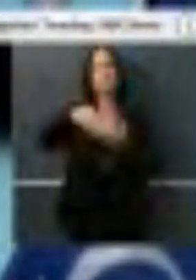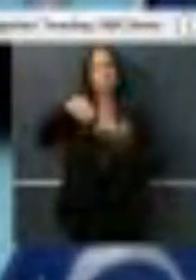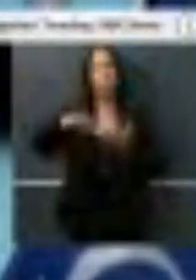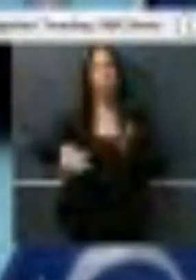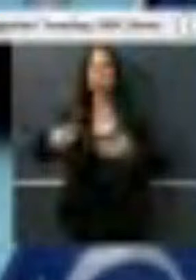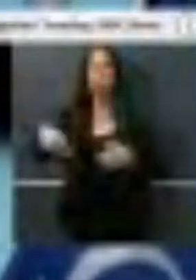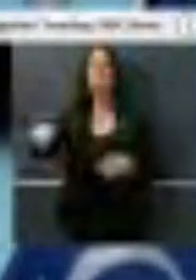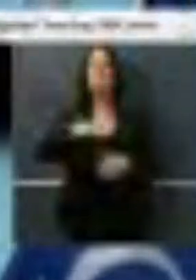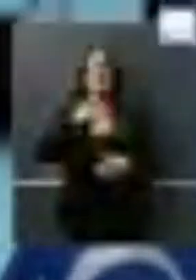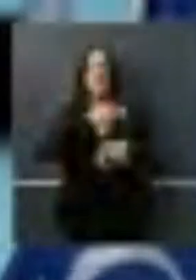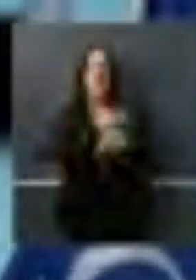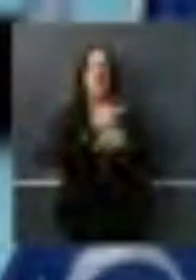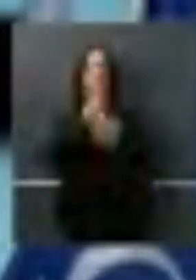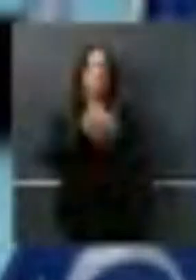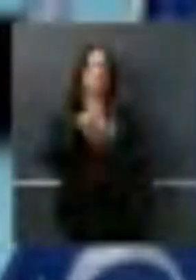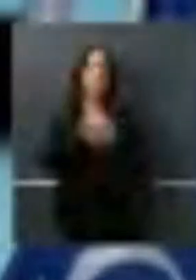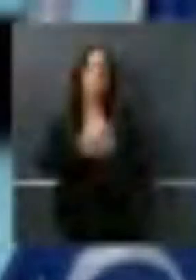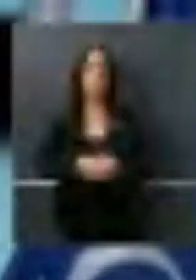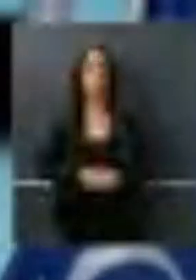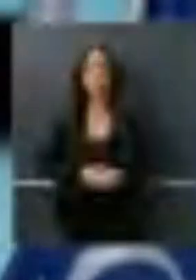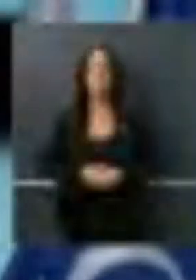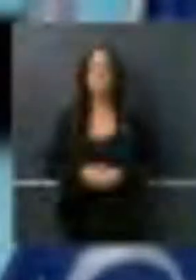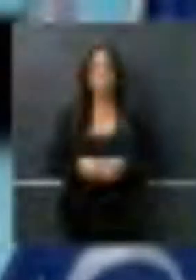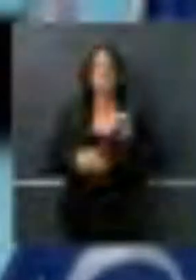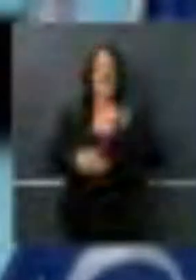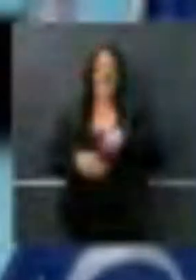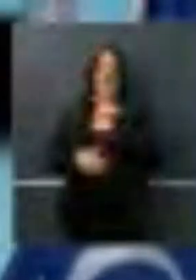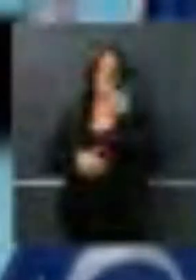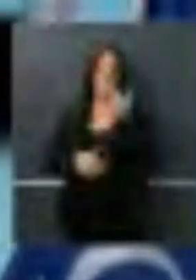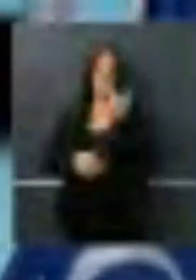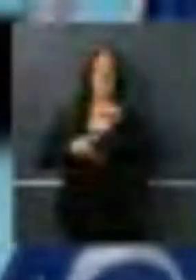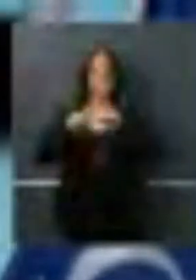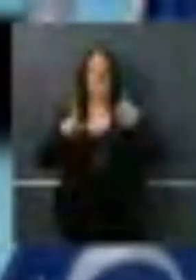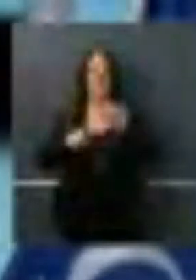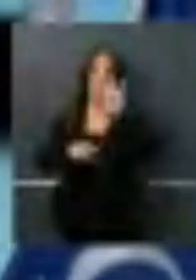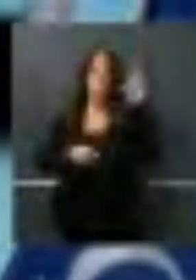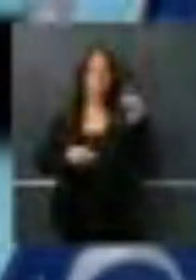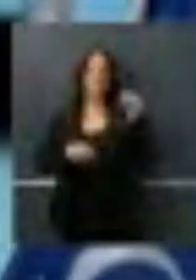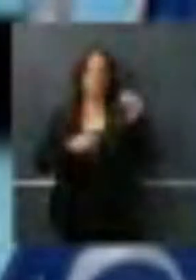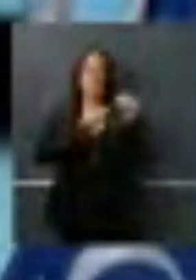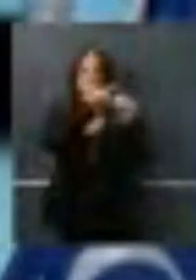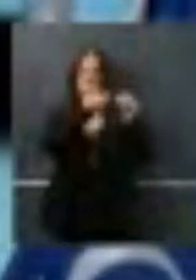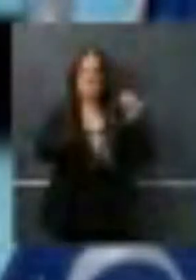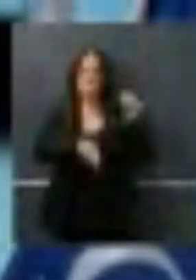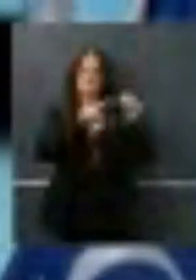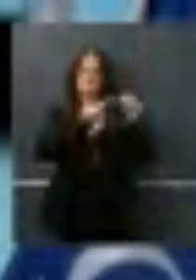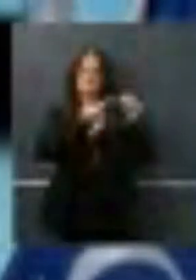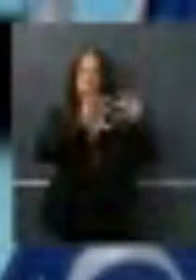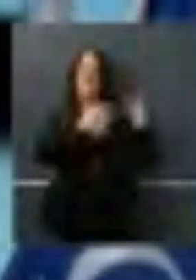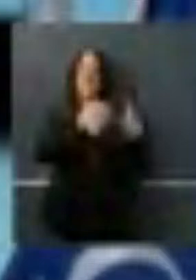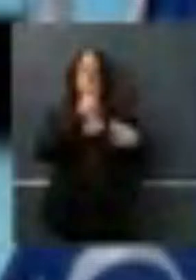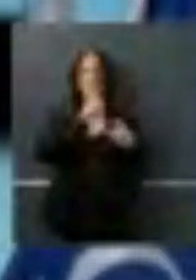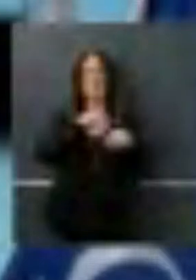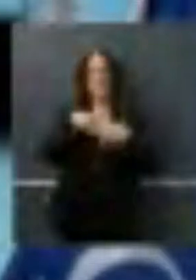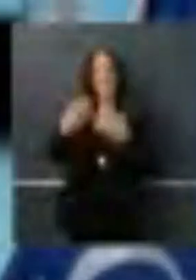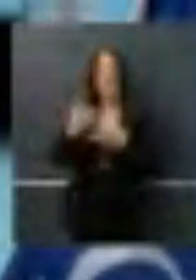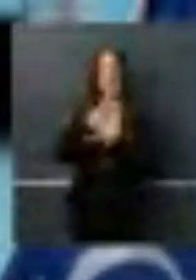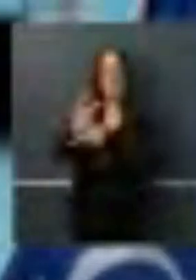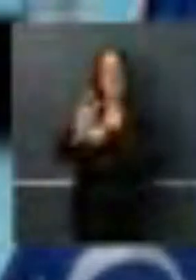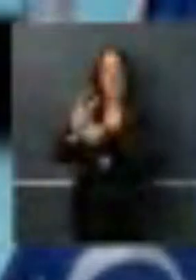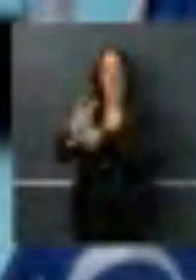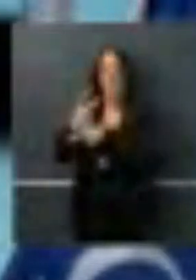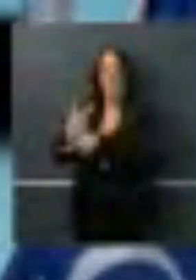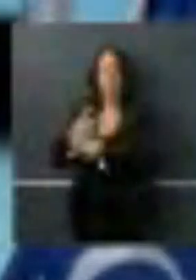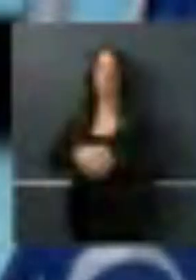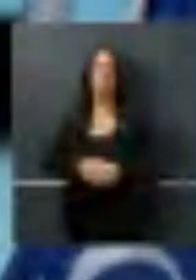21 of those 24 service loan providers or servicers for their willingness to step up and